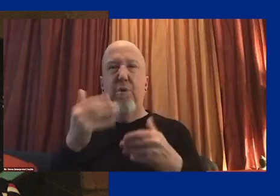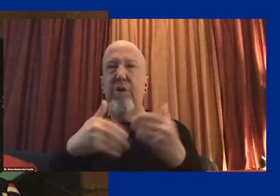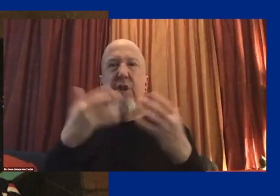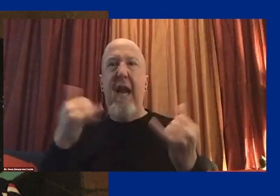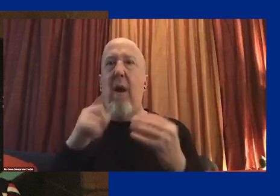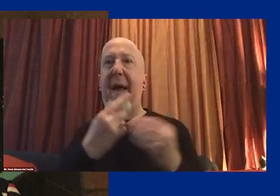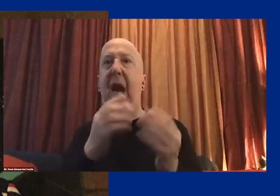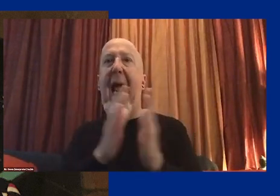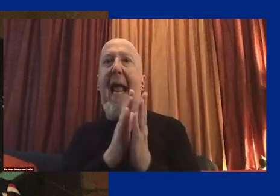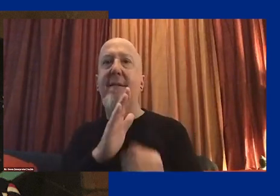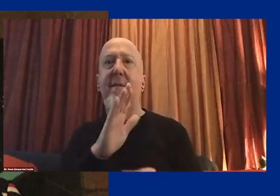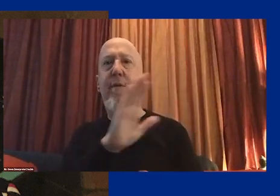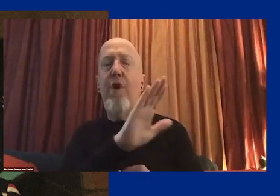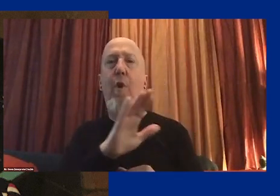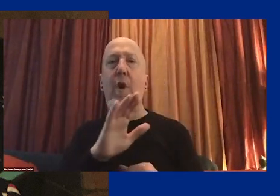You can